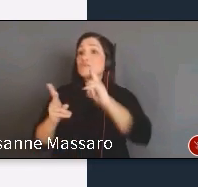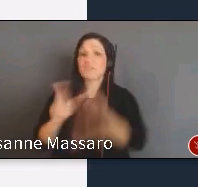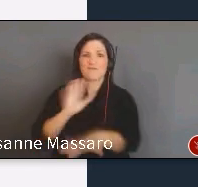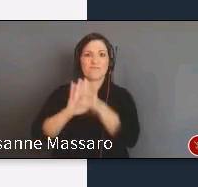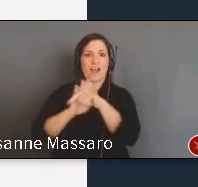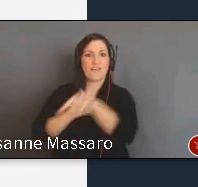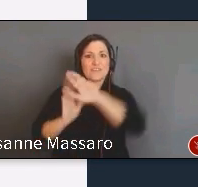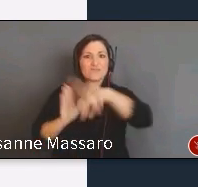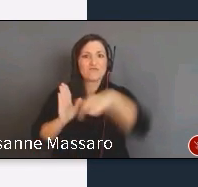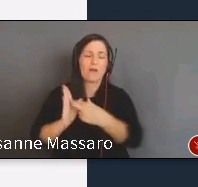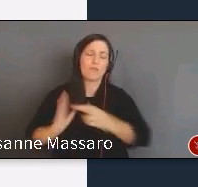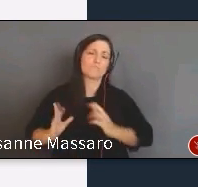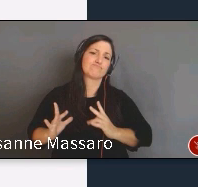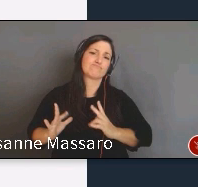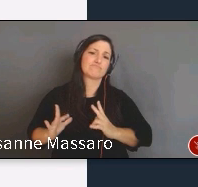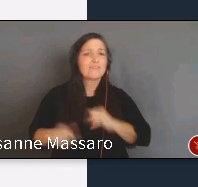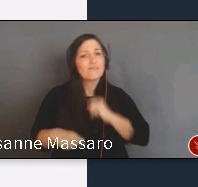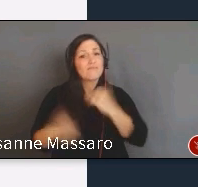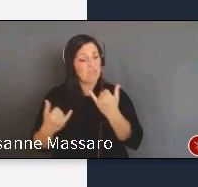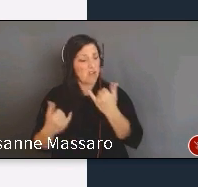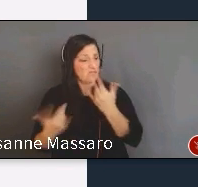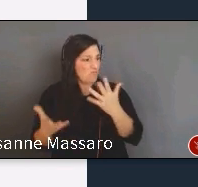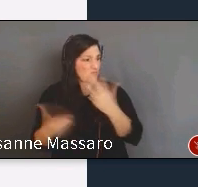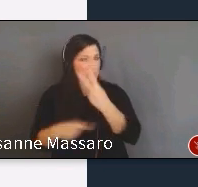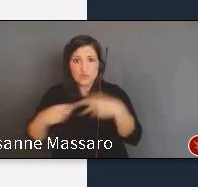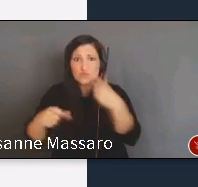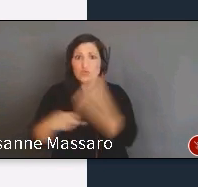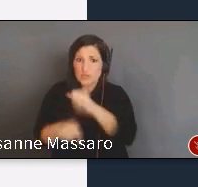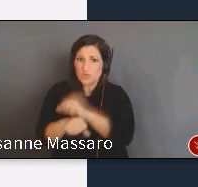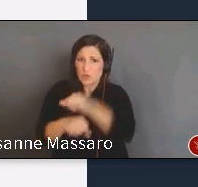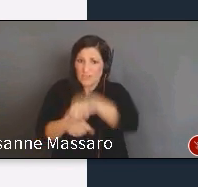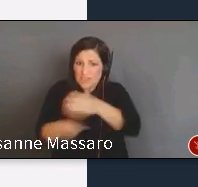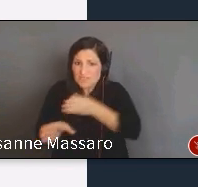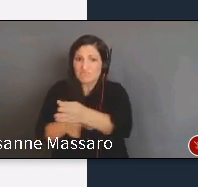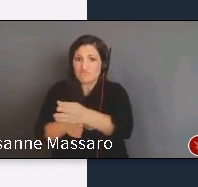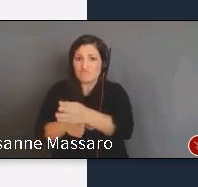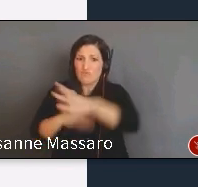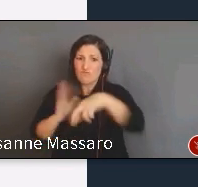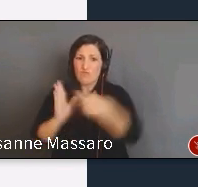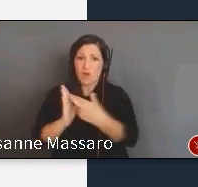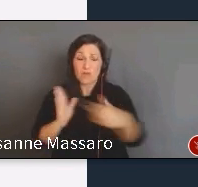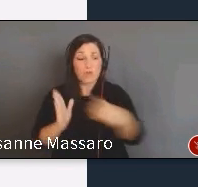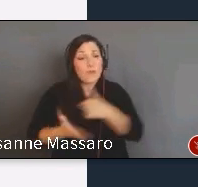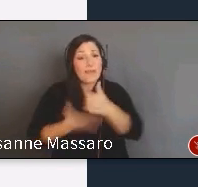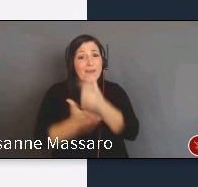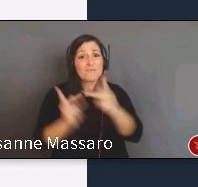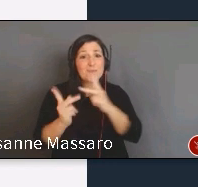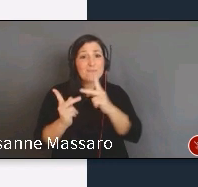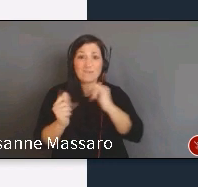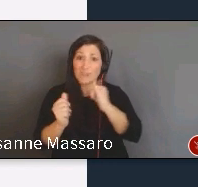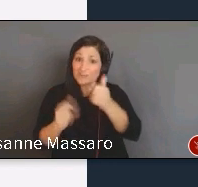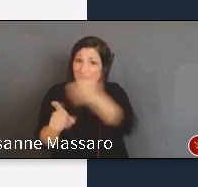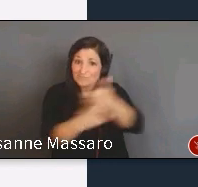enjoyed it. It's been almost 2 years, and every day we get to essentially help people just like yourselves find great positions with an